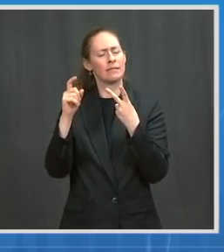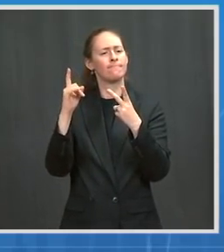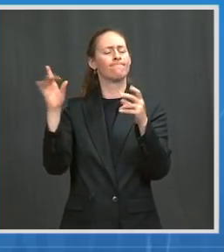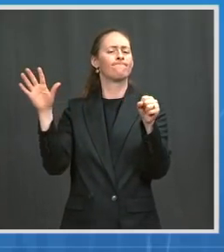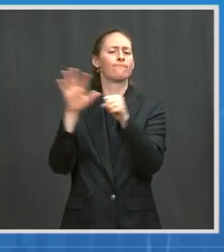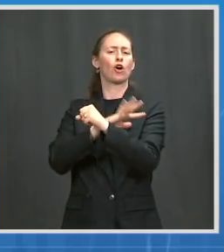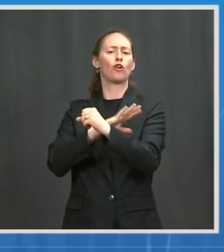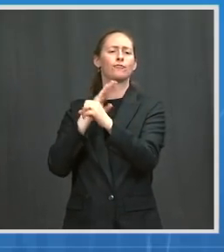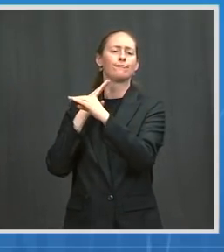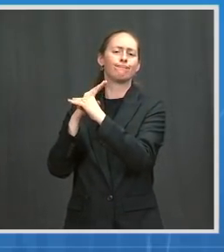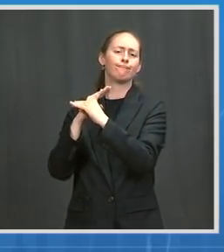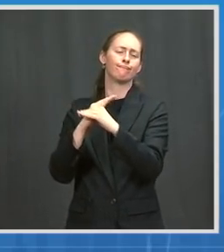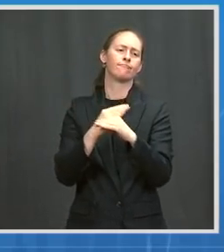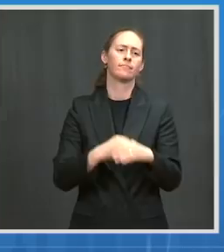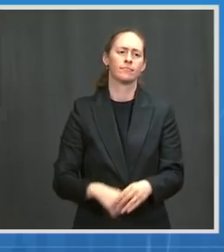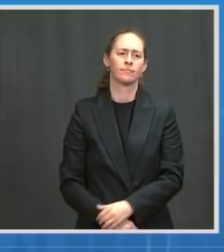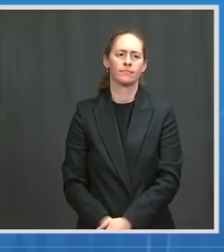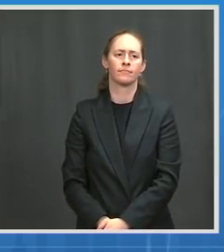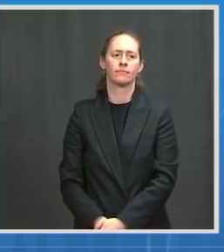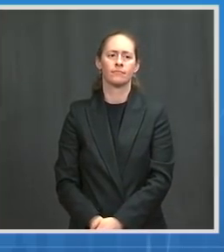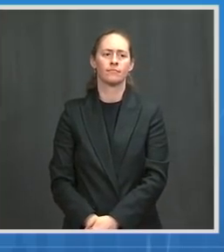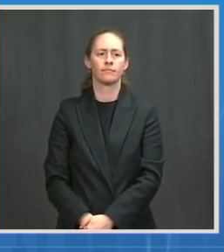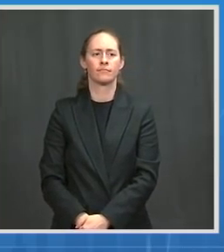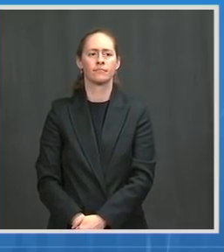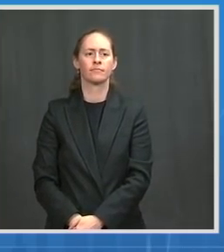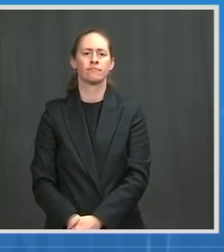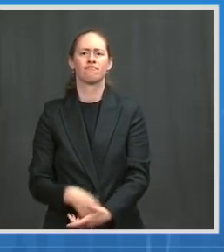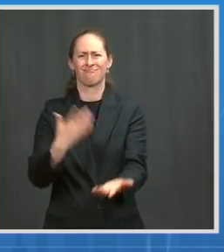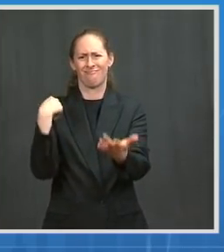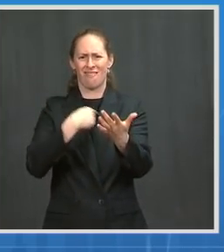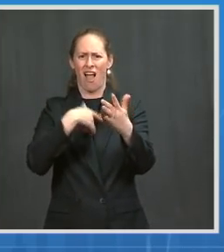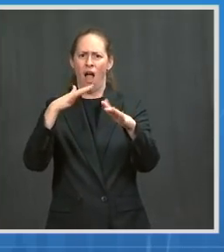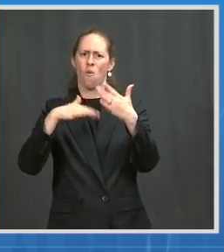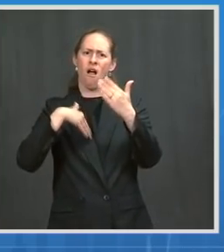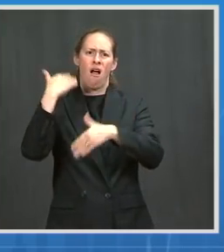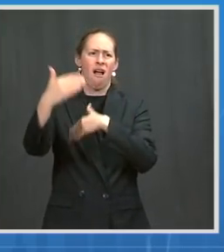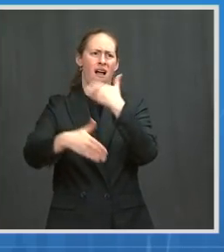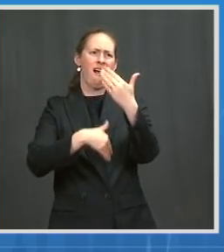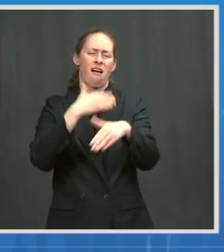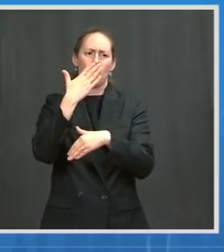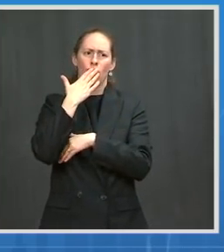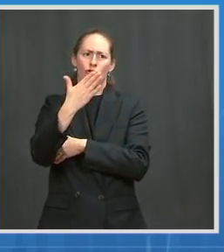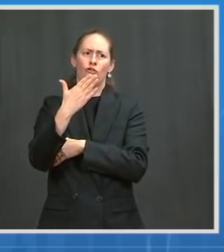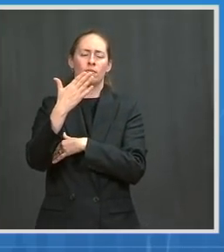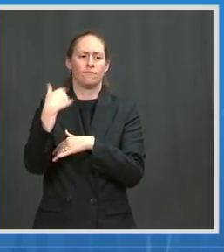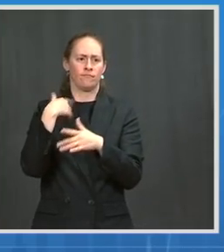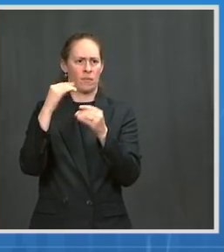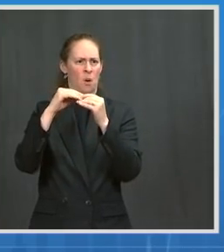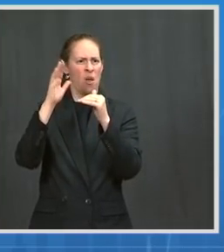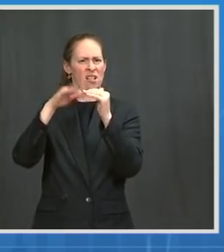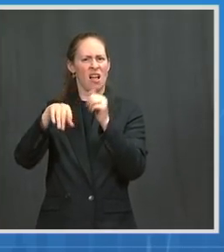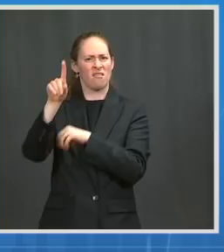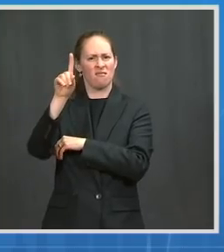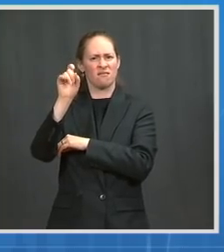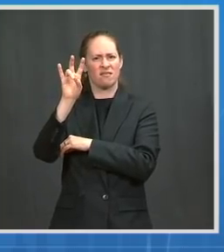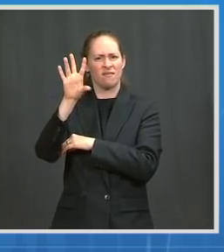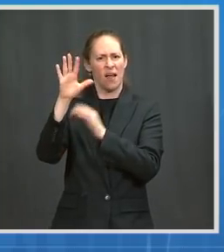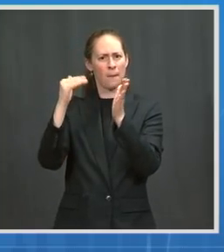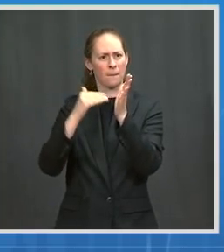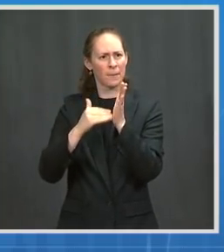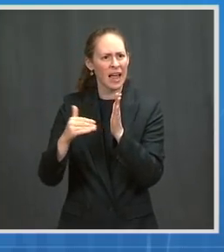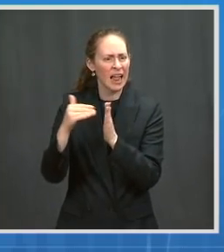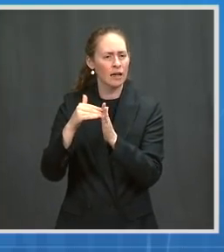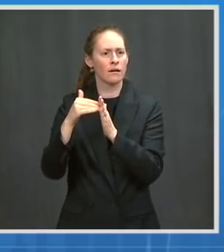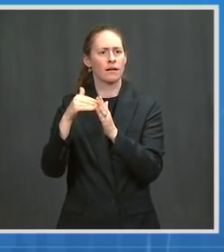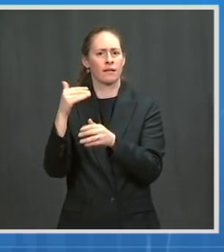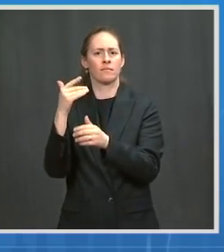possible. We've made tremendous progress. Today, more than 175 million Americans have gotten at least one shot.